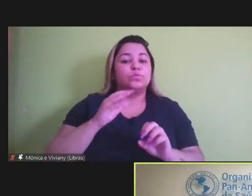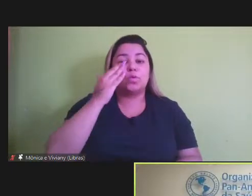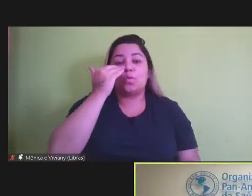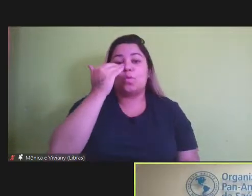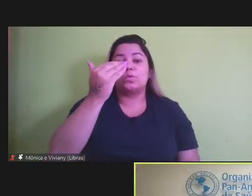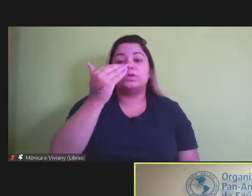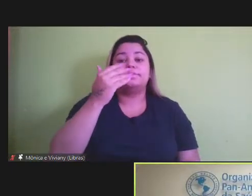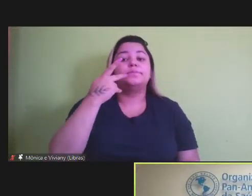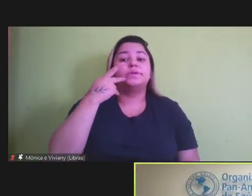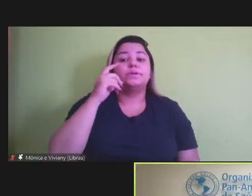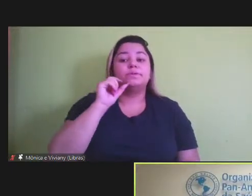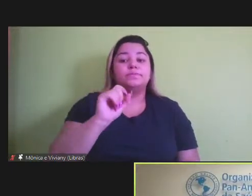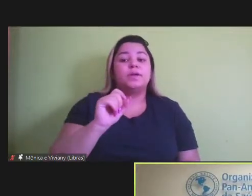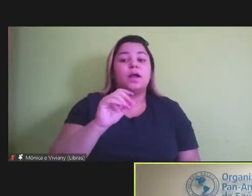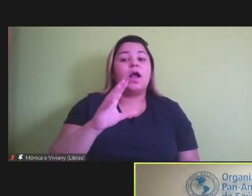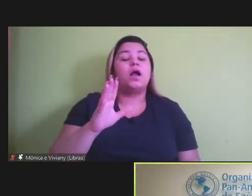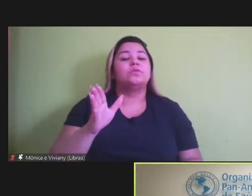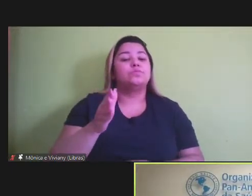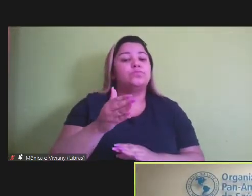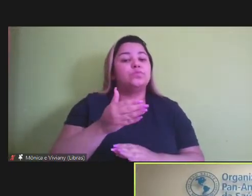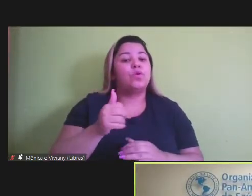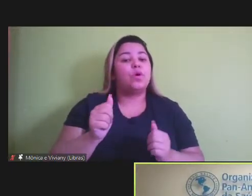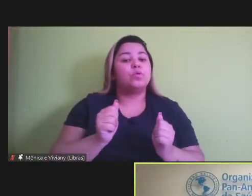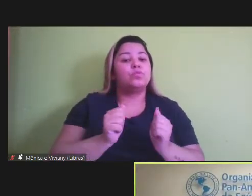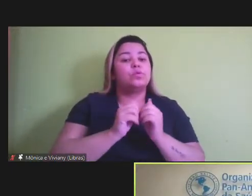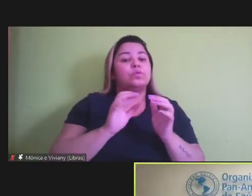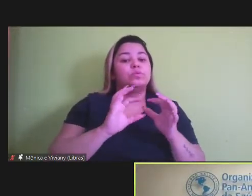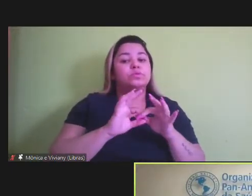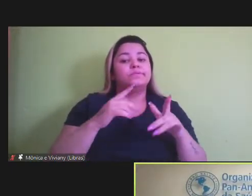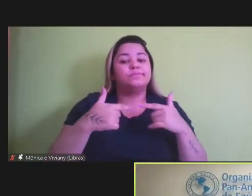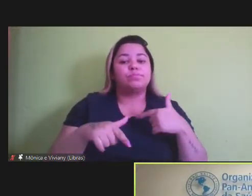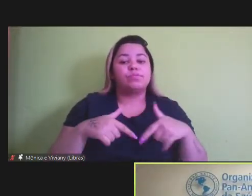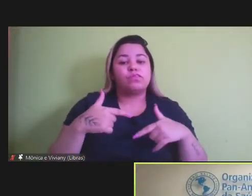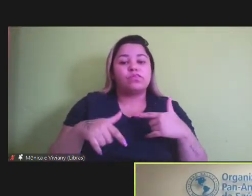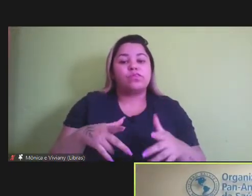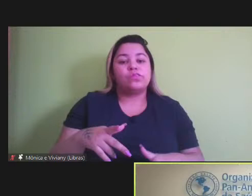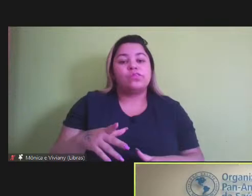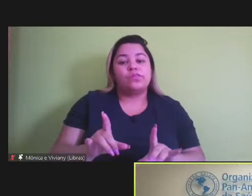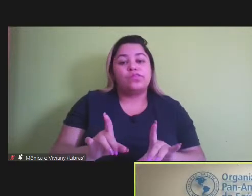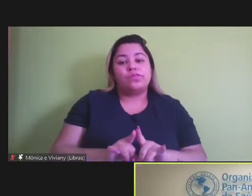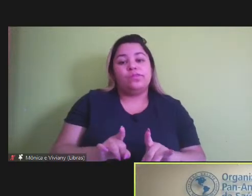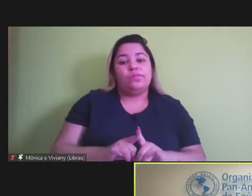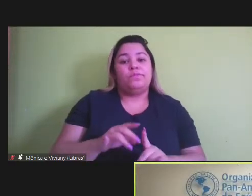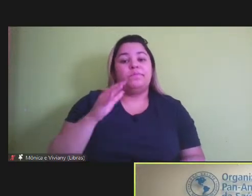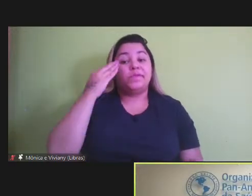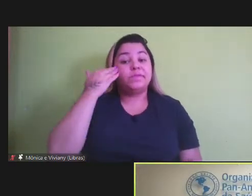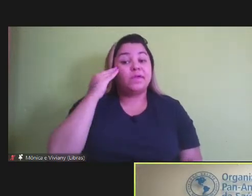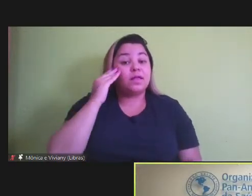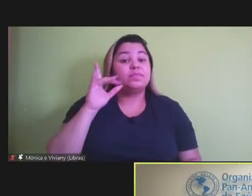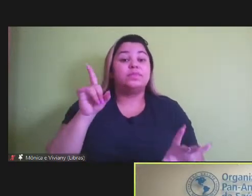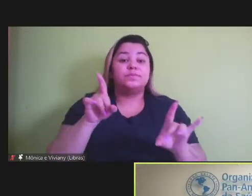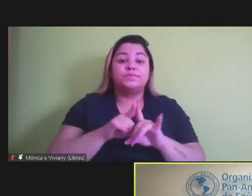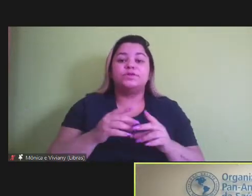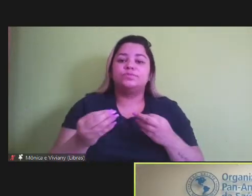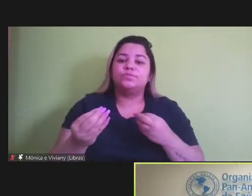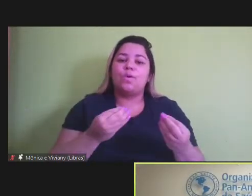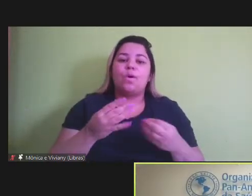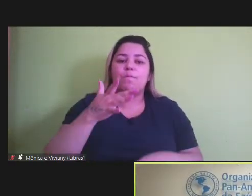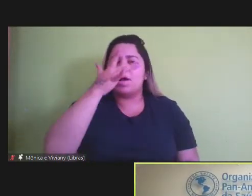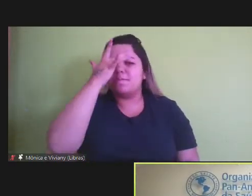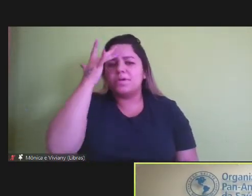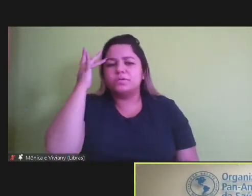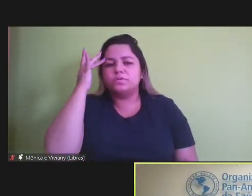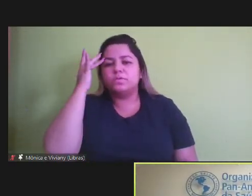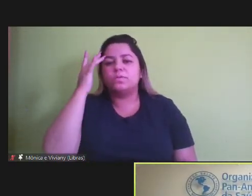about culture and take it to be a part of our work. And for us to think about precisely